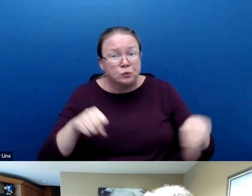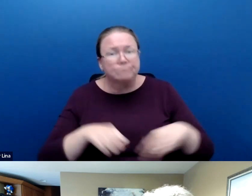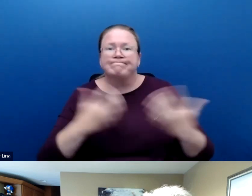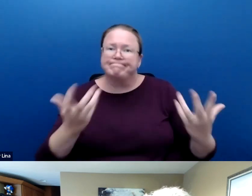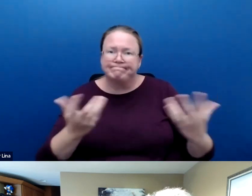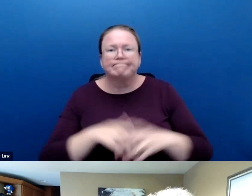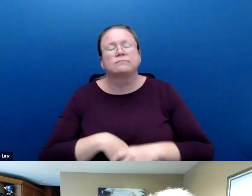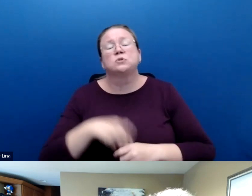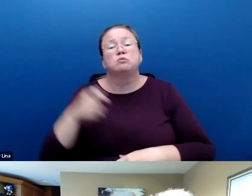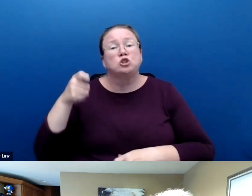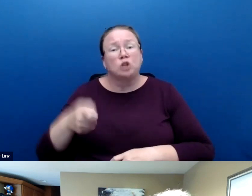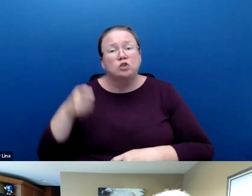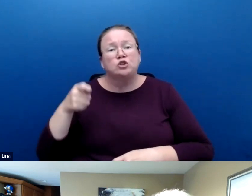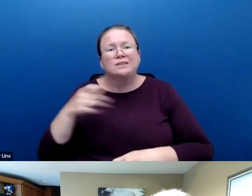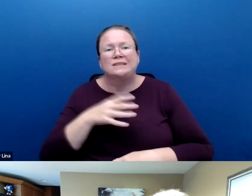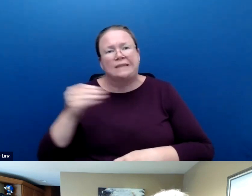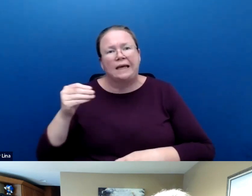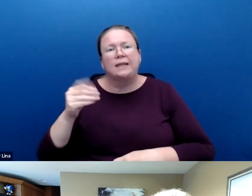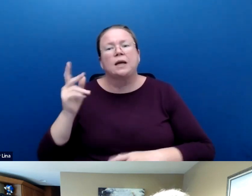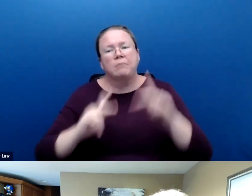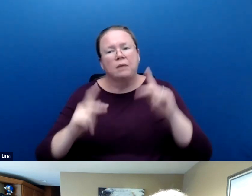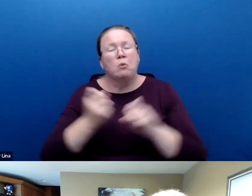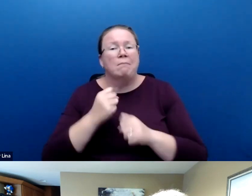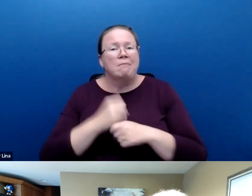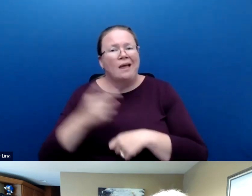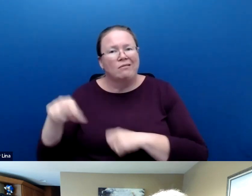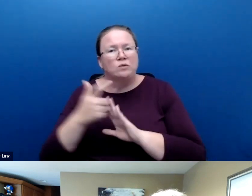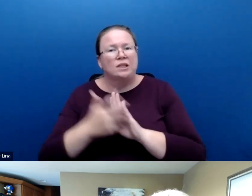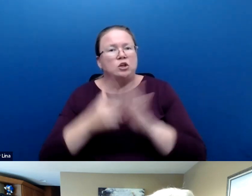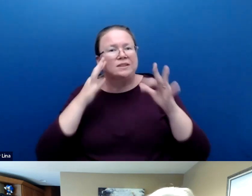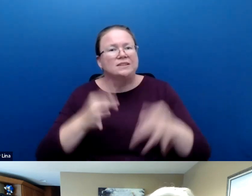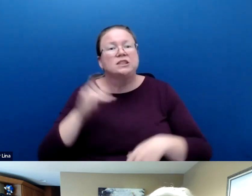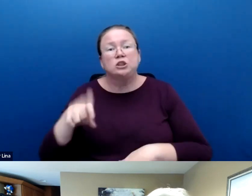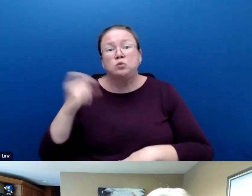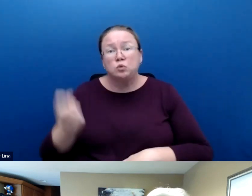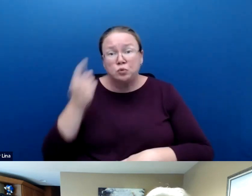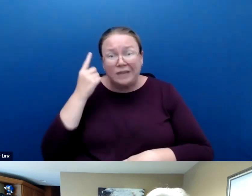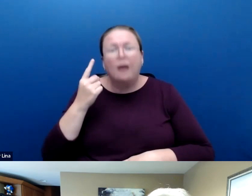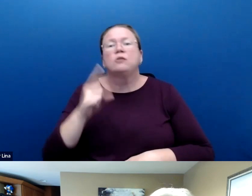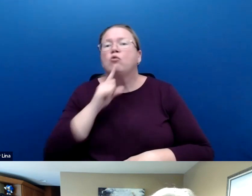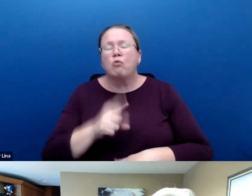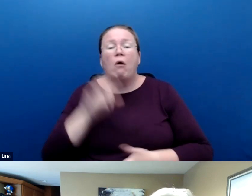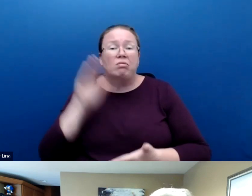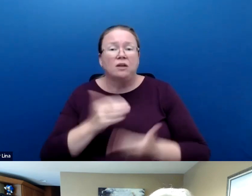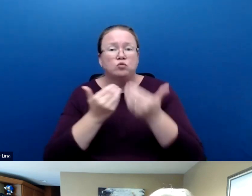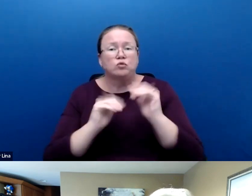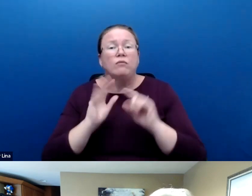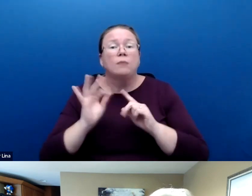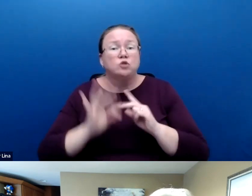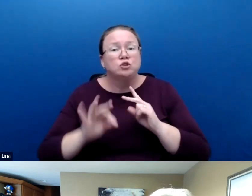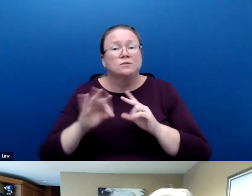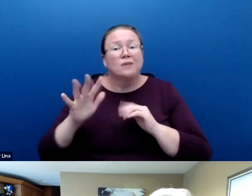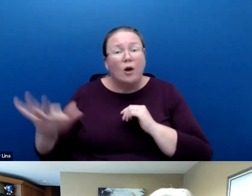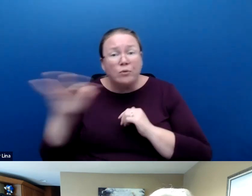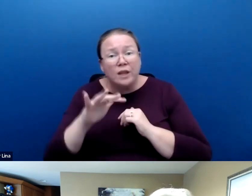So judges and people making these legal decisions need to understand that there are less restrictive options out